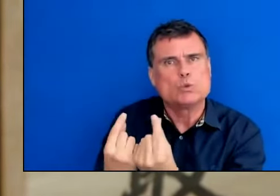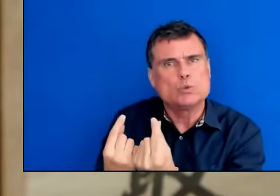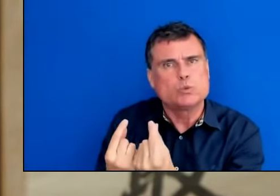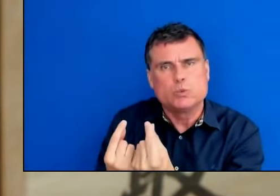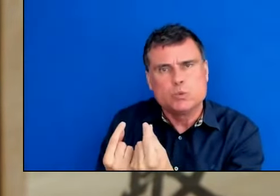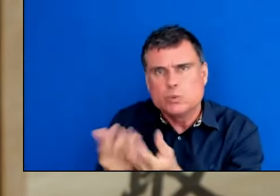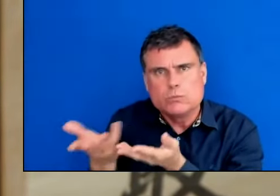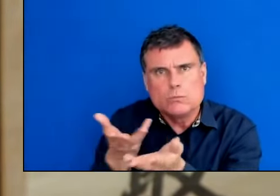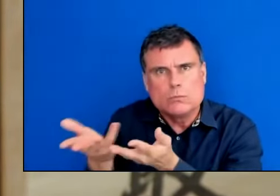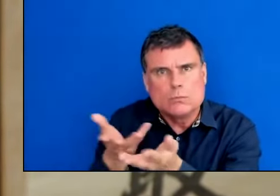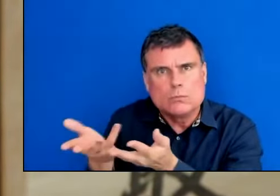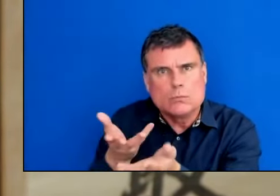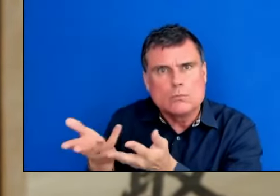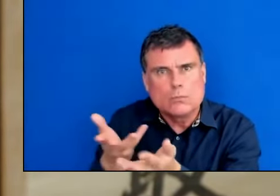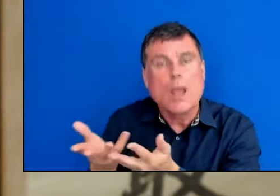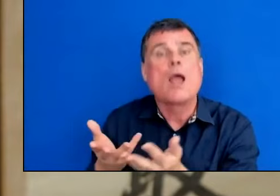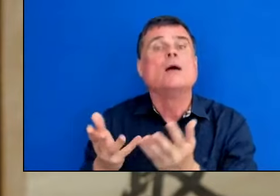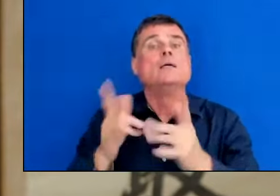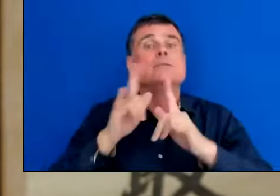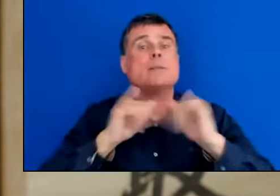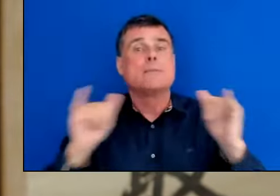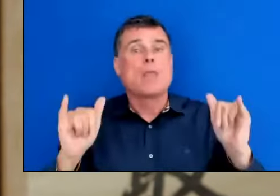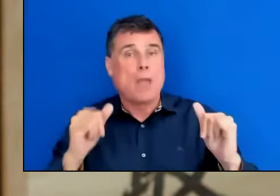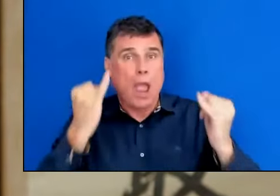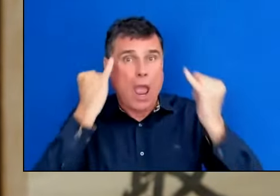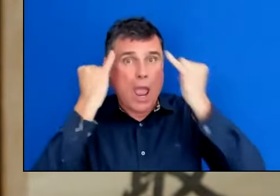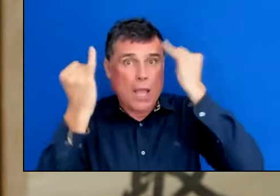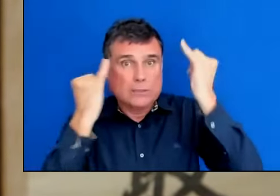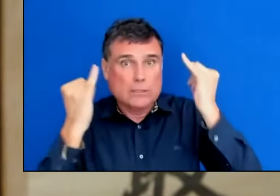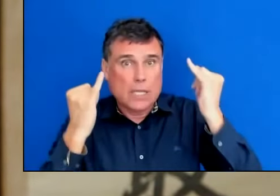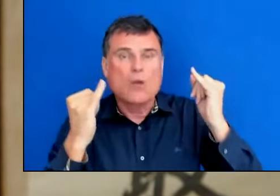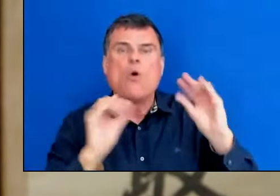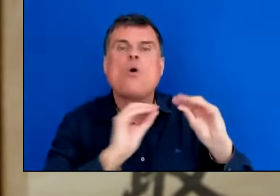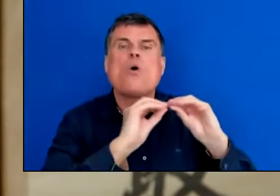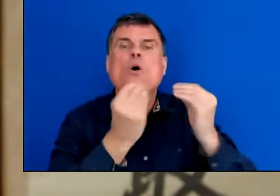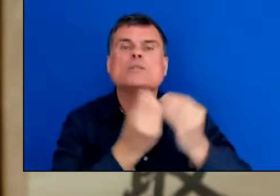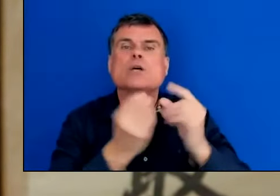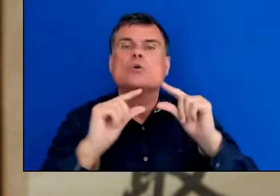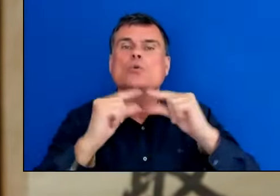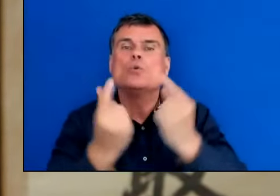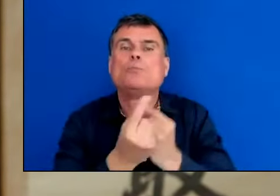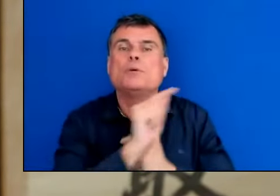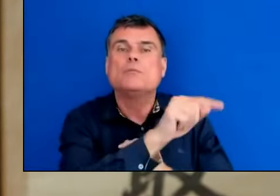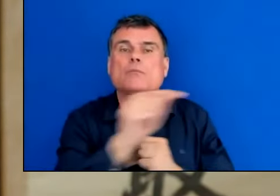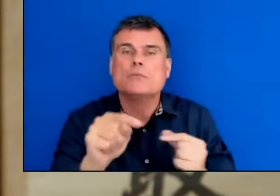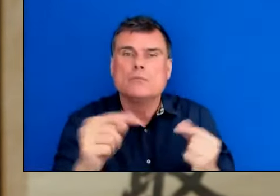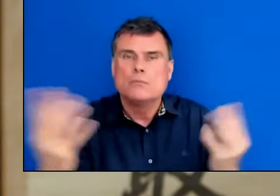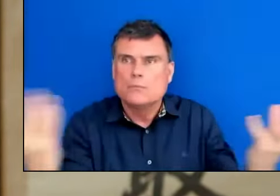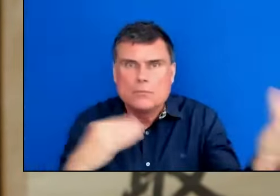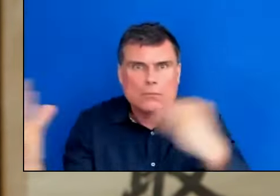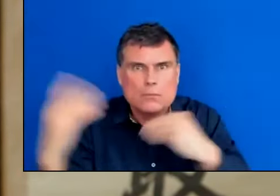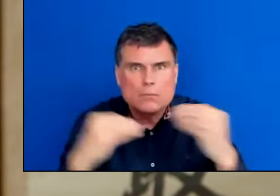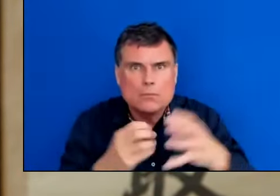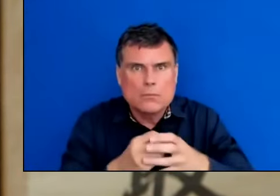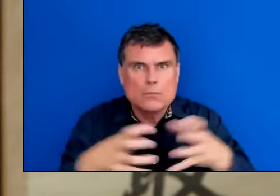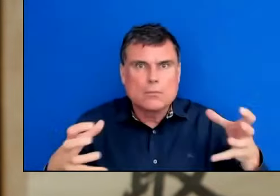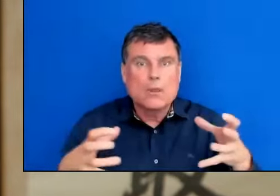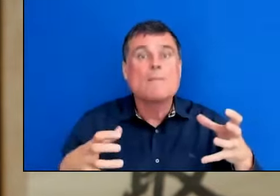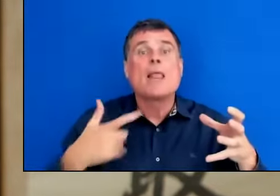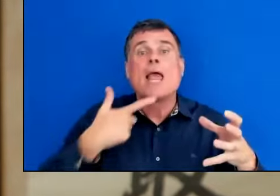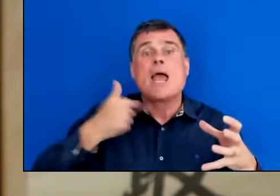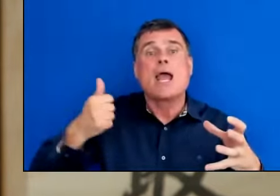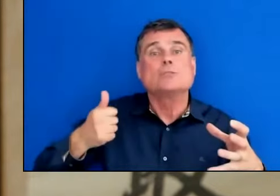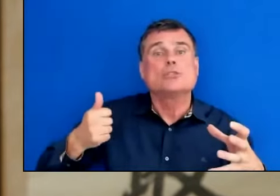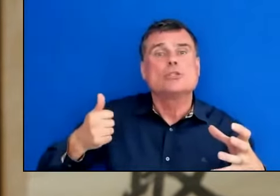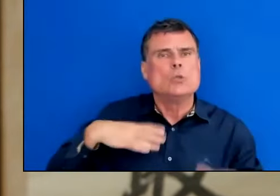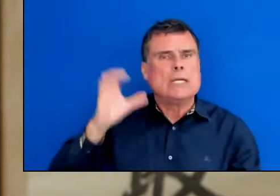report, which responds to input from our organizations and groups, and above all, which listens to our